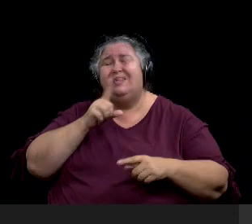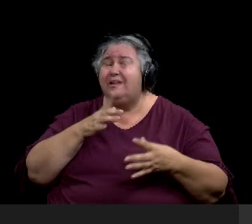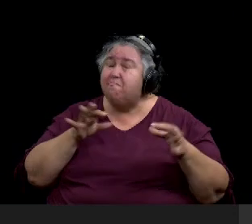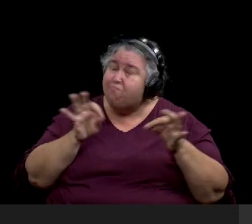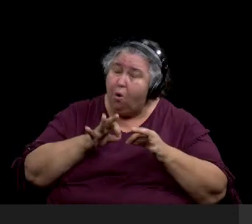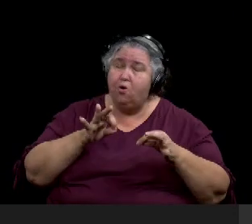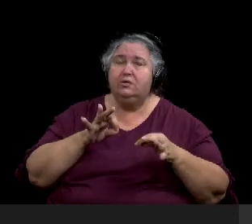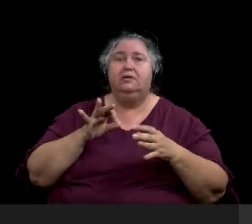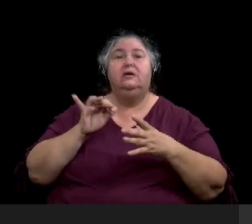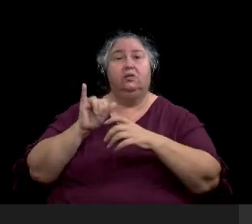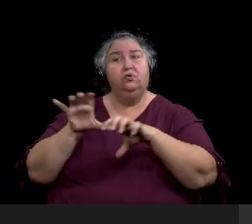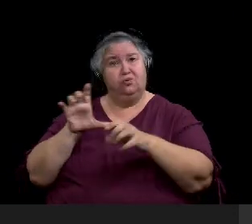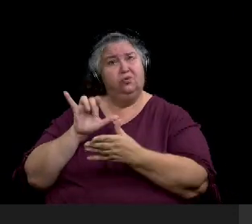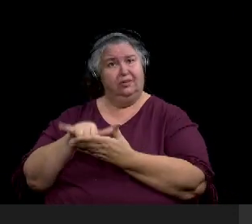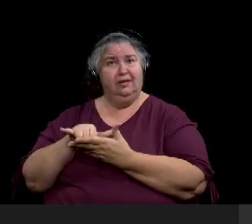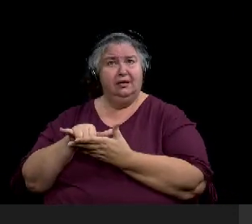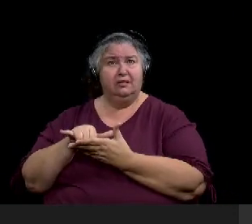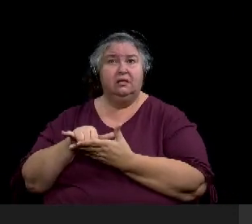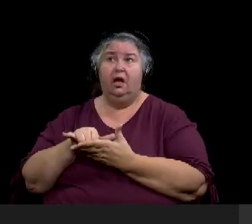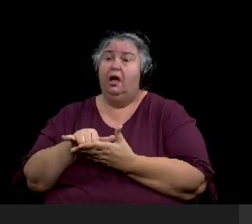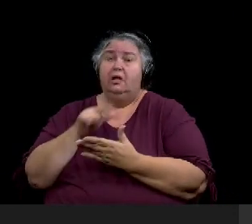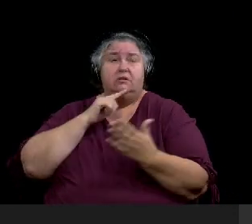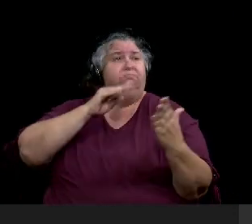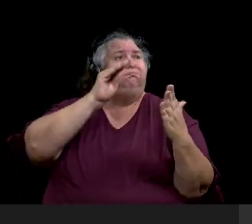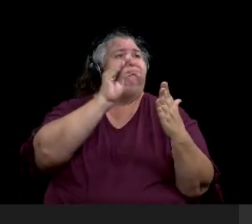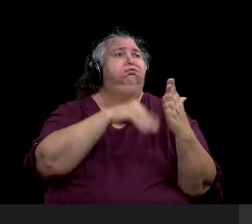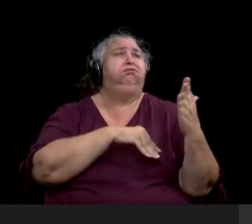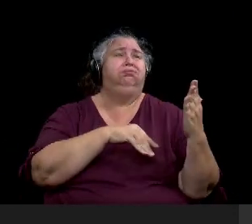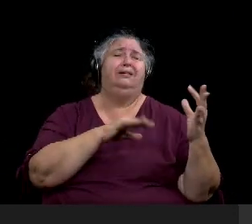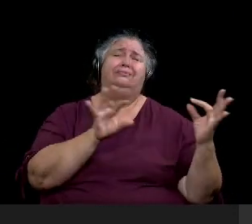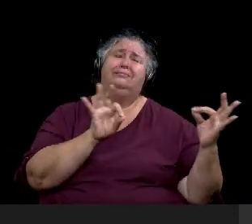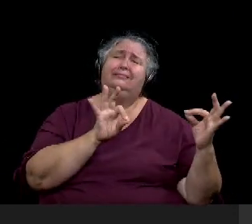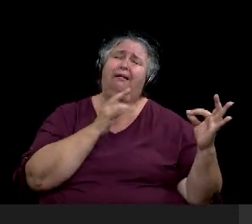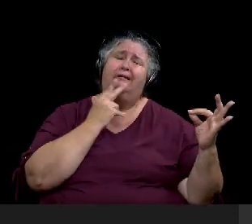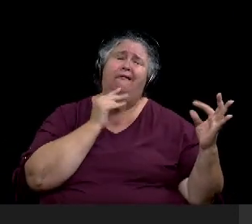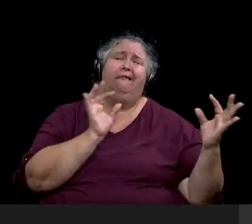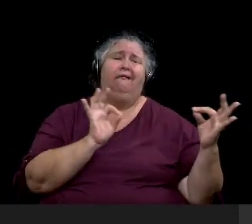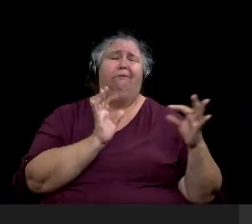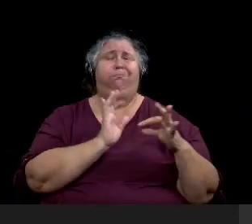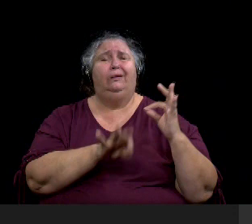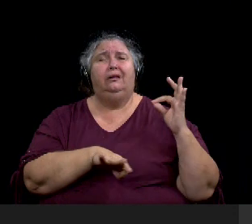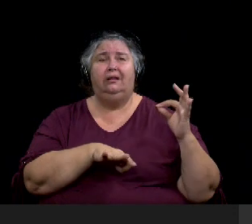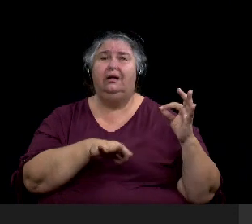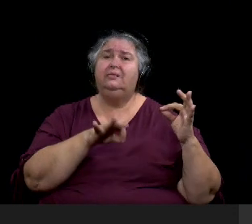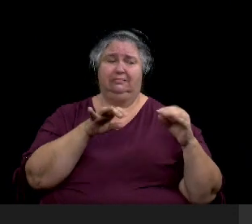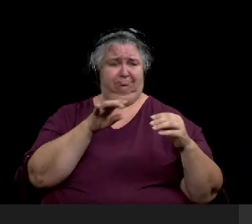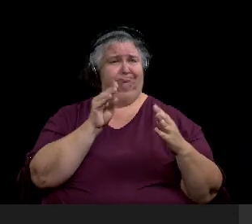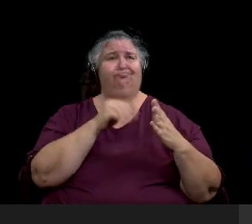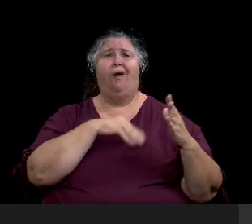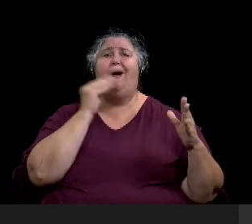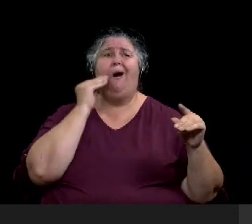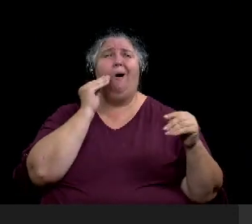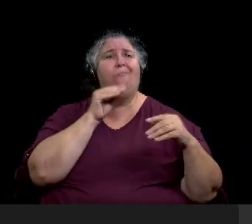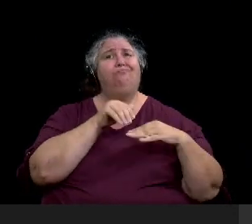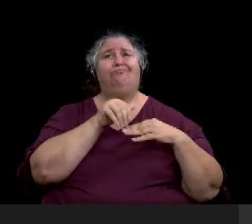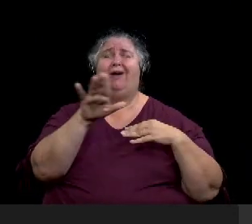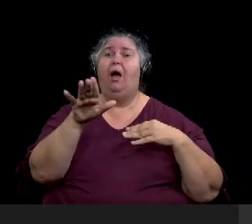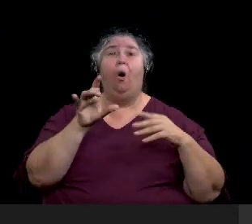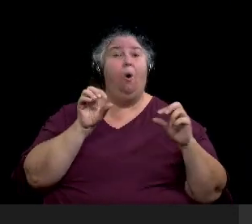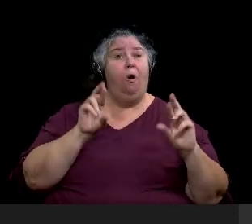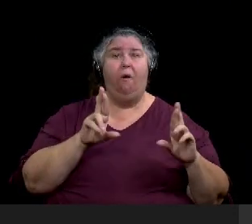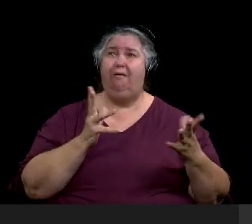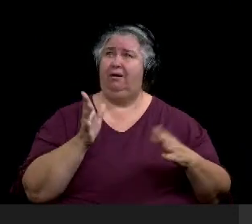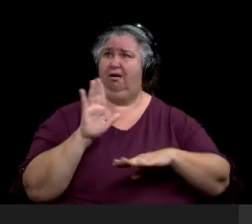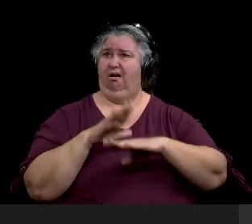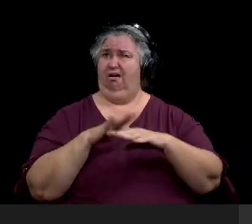this. You can simply fill out the form that you received at your home and mail it in, or better yet, just